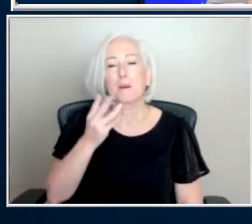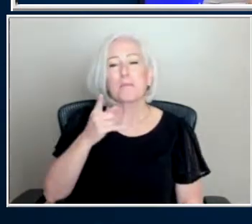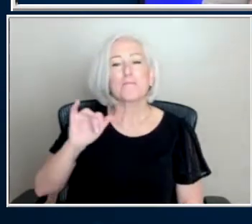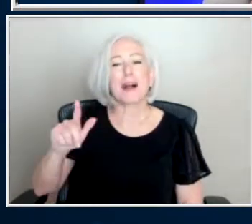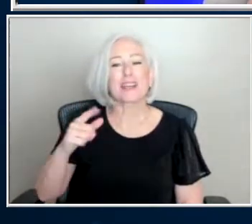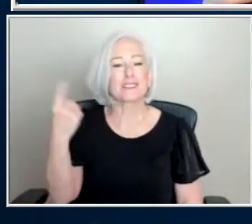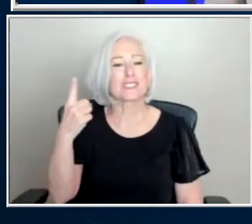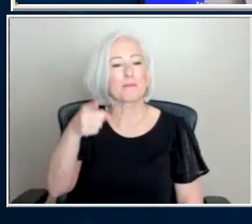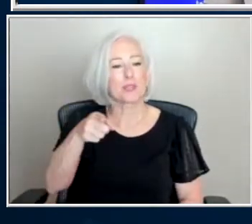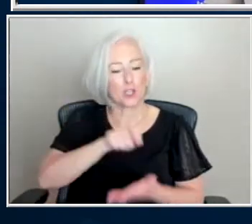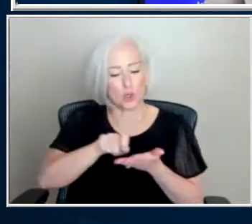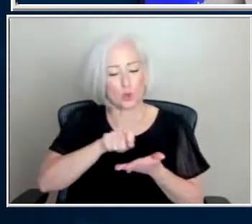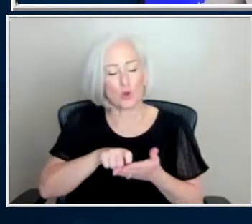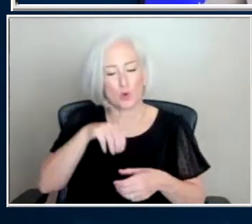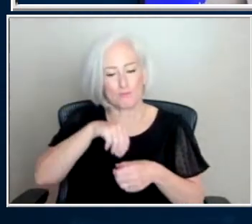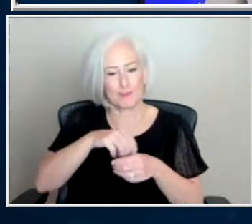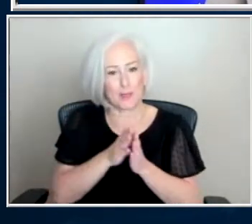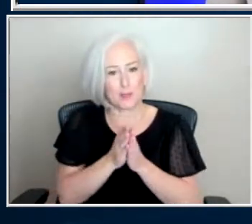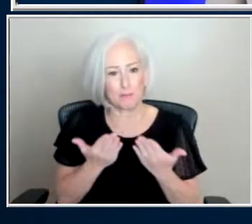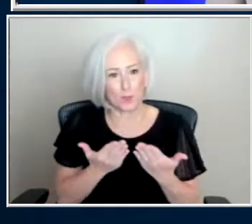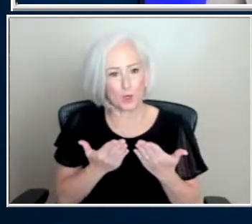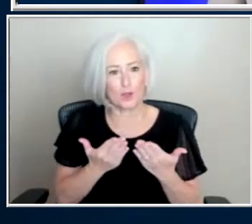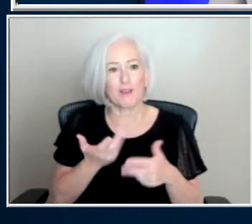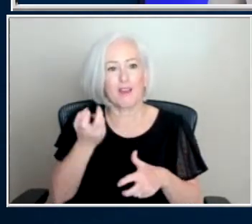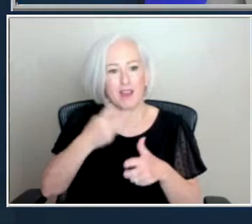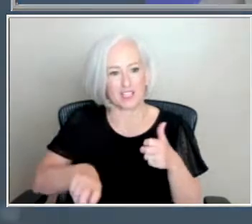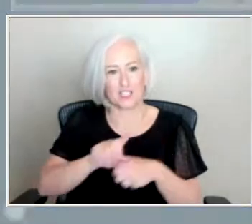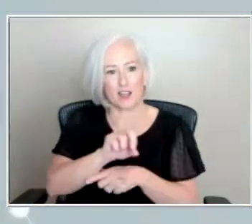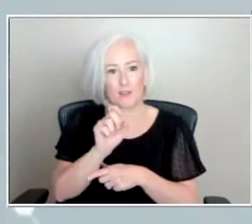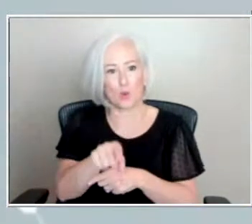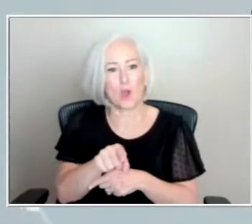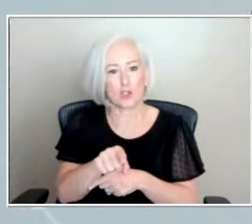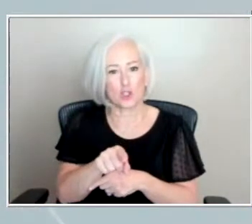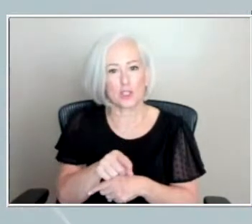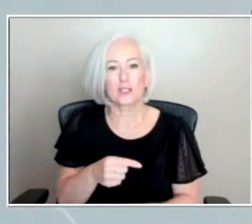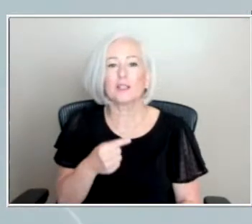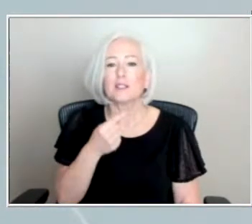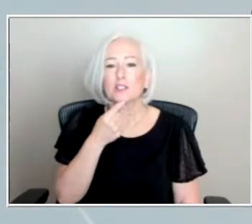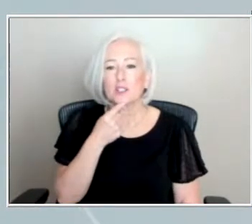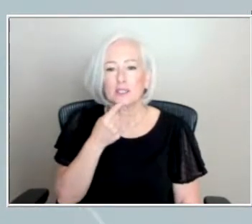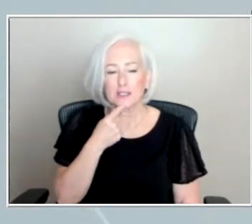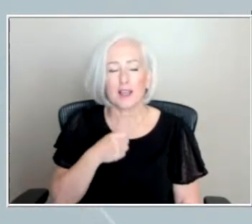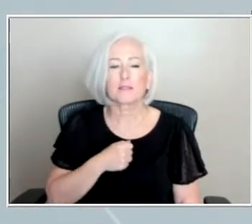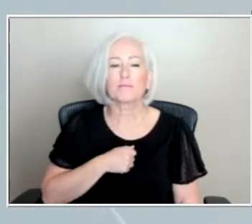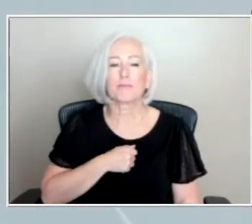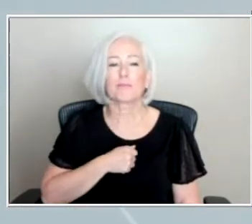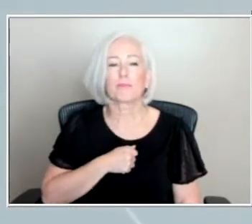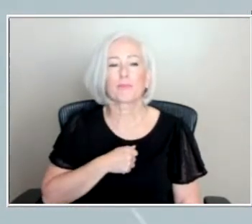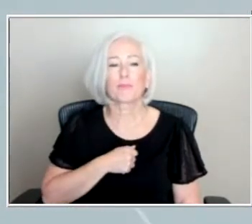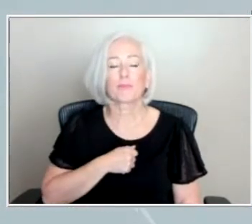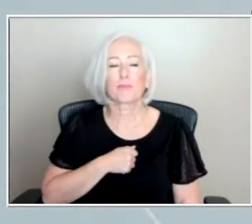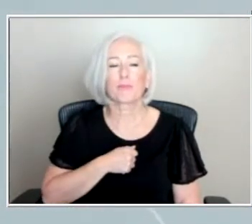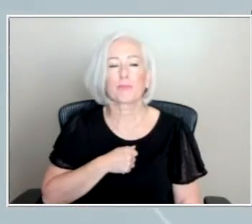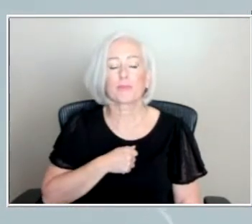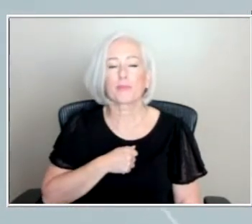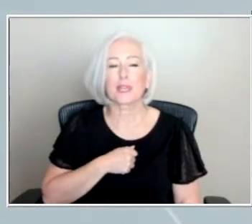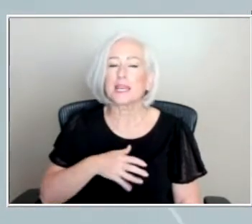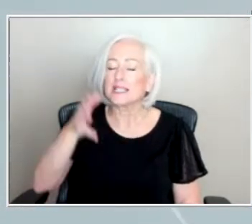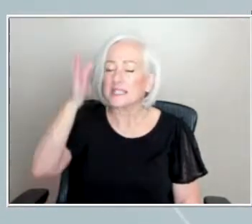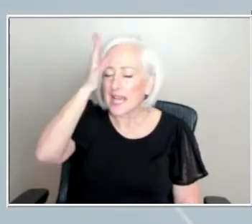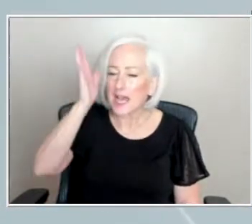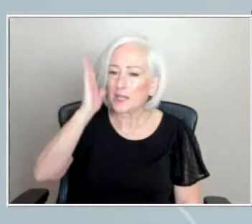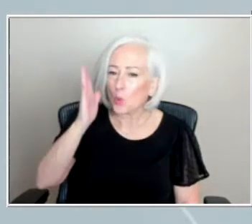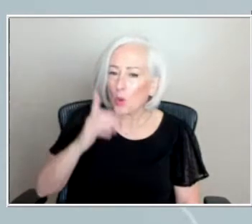in the book about a tough question that Stephanie had asked you. She asked me at some point, she said, "Dad, am I going to